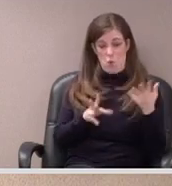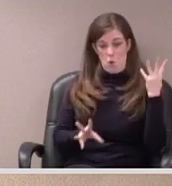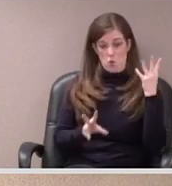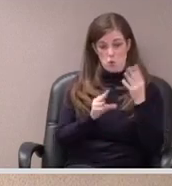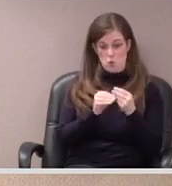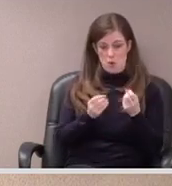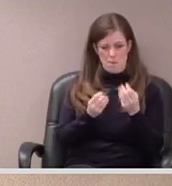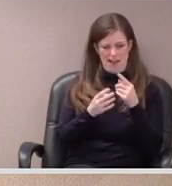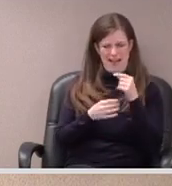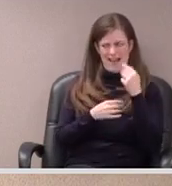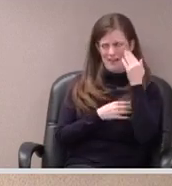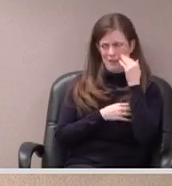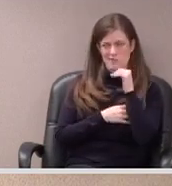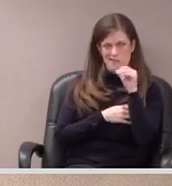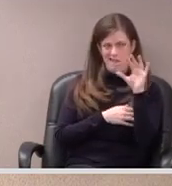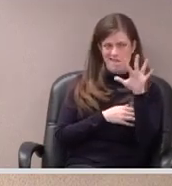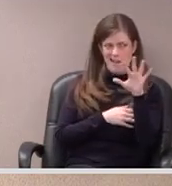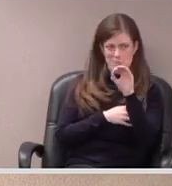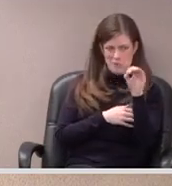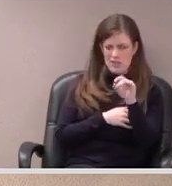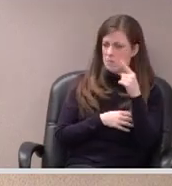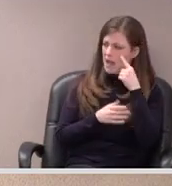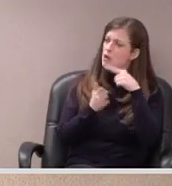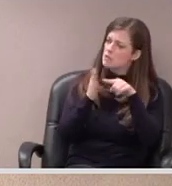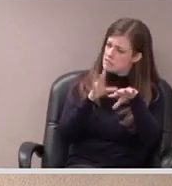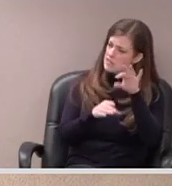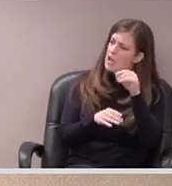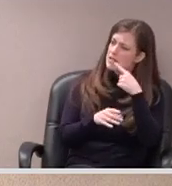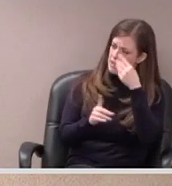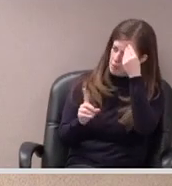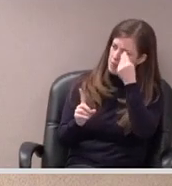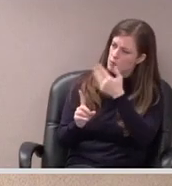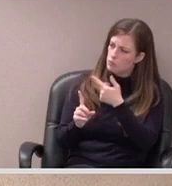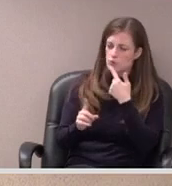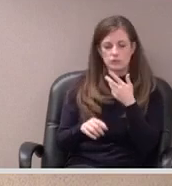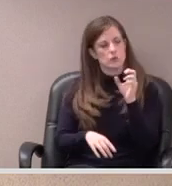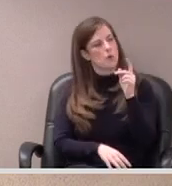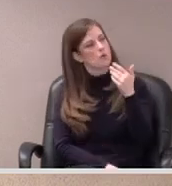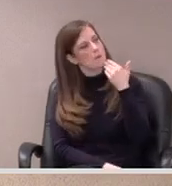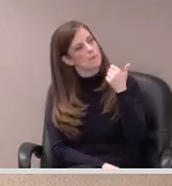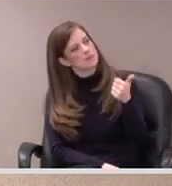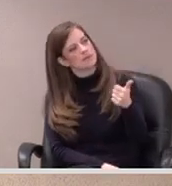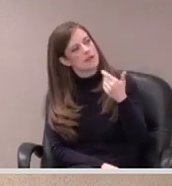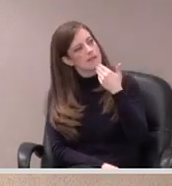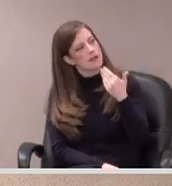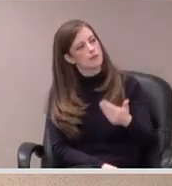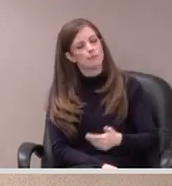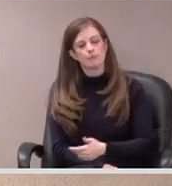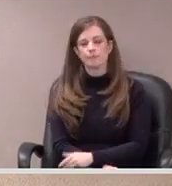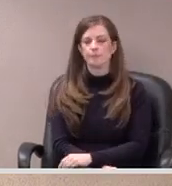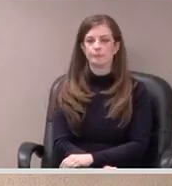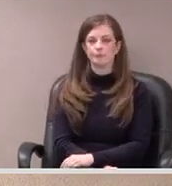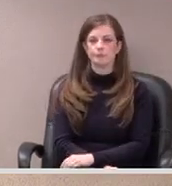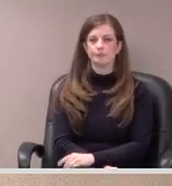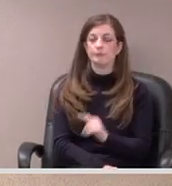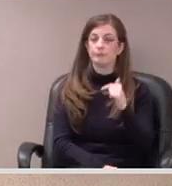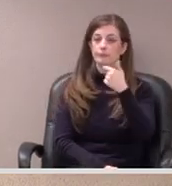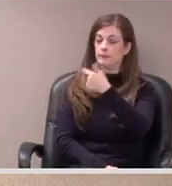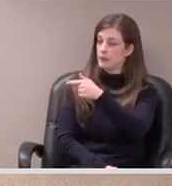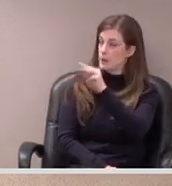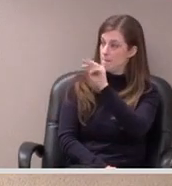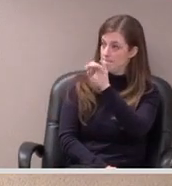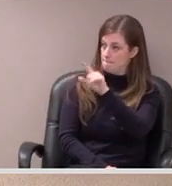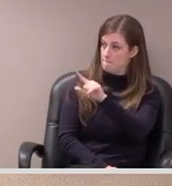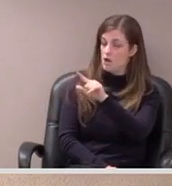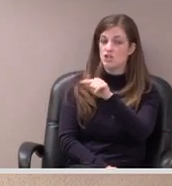it's not 5%, but let me look that up and I'll get back with you. All right, I appreciate it. Mm-hmm. Thank you. Okay. Board Member Marshall and